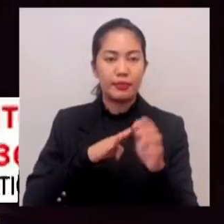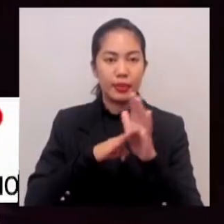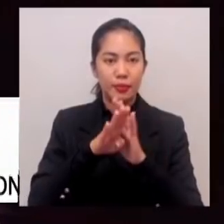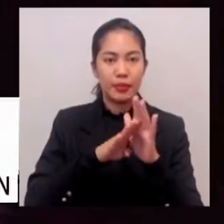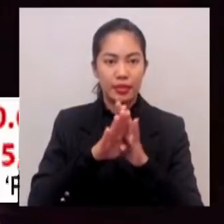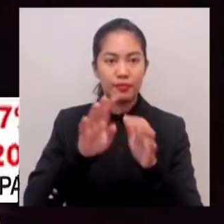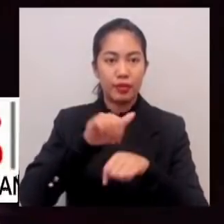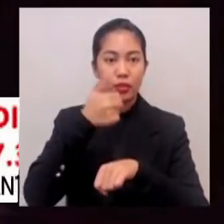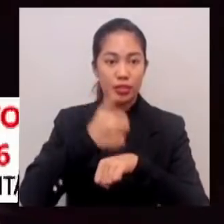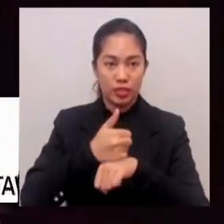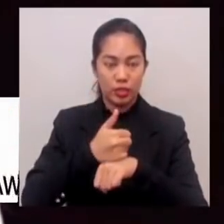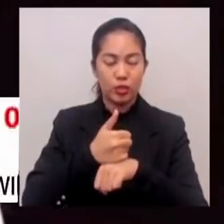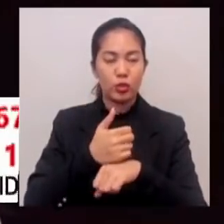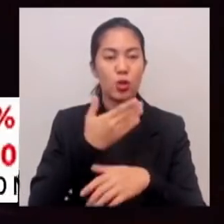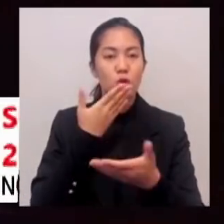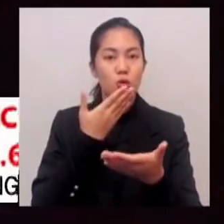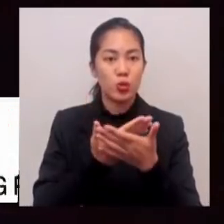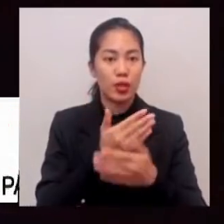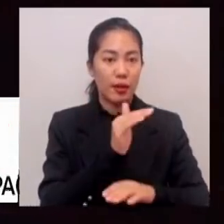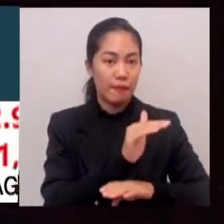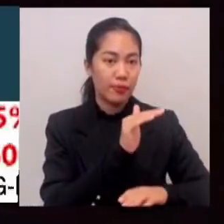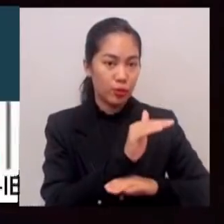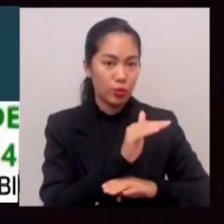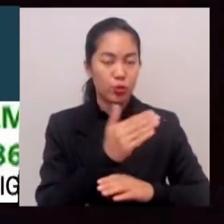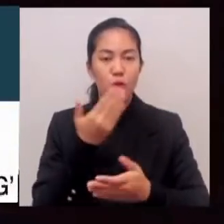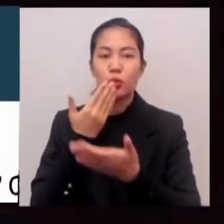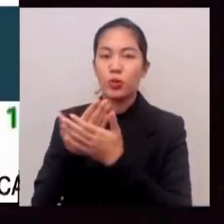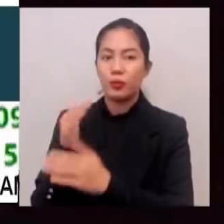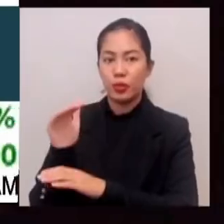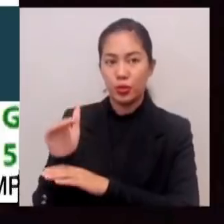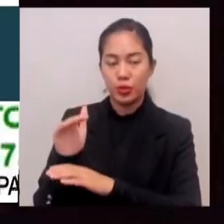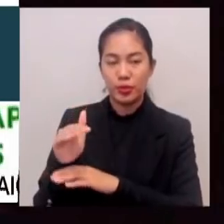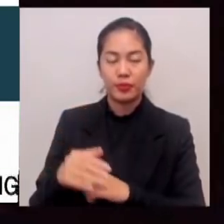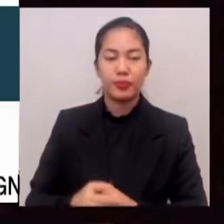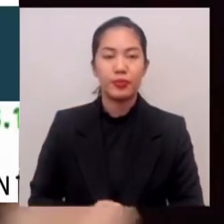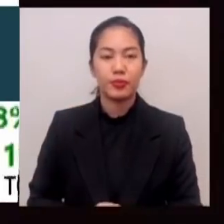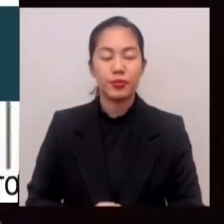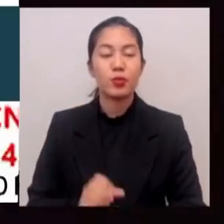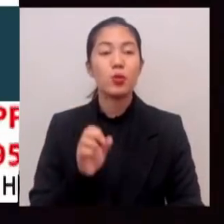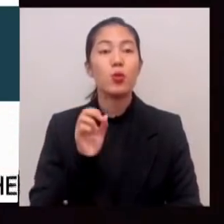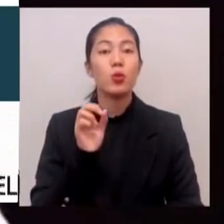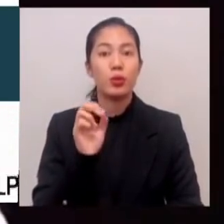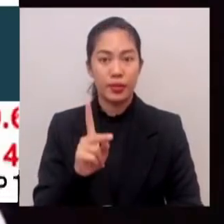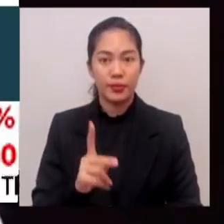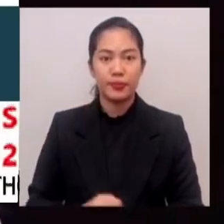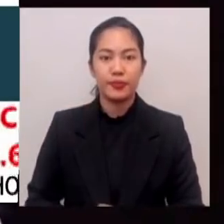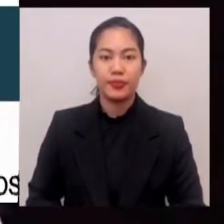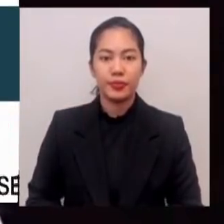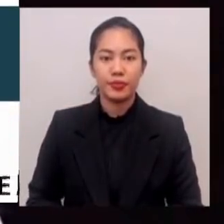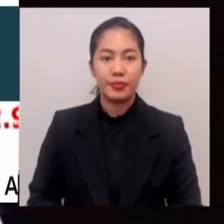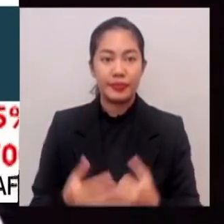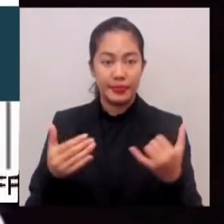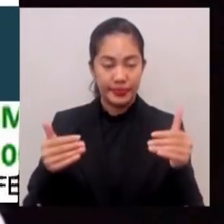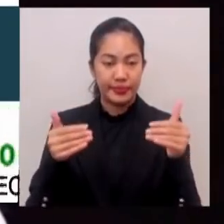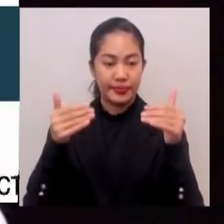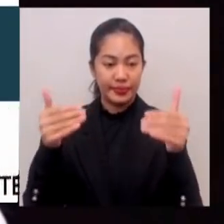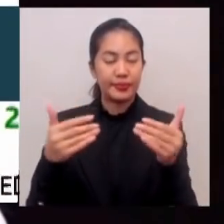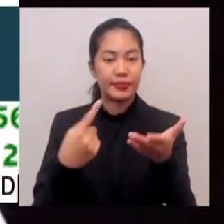you. Thanks for joining us today. Good afternoon, Carmina. All right, so let's go ahead with the